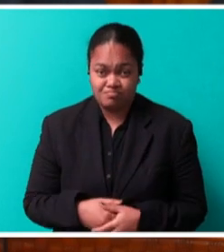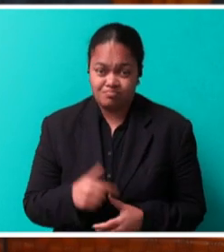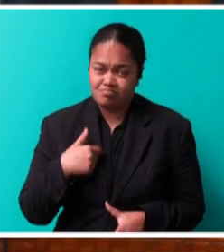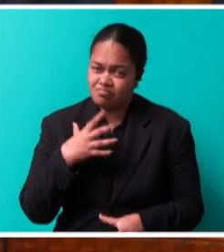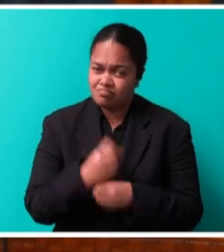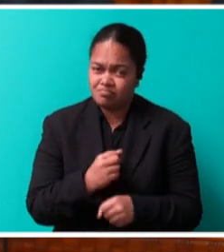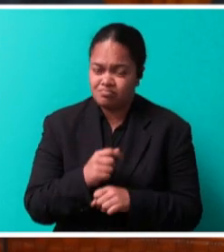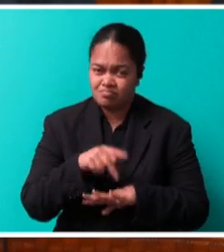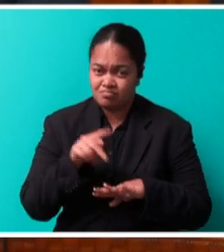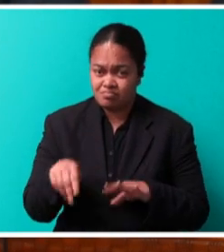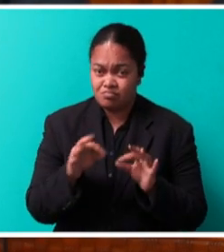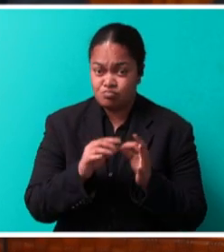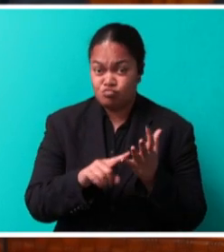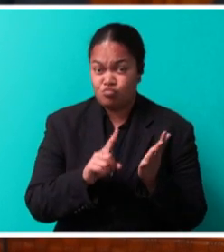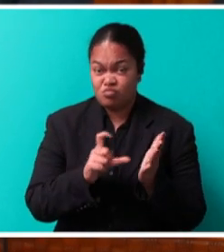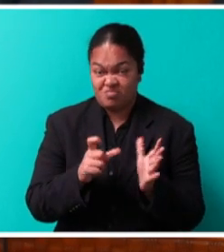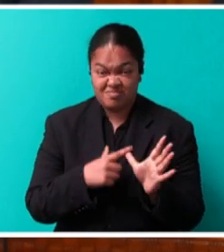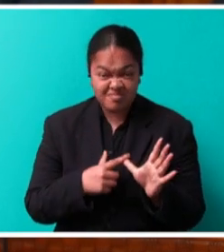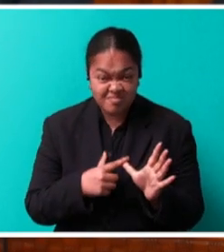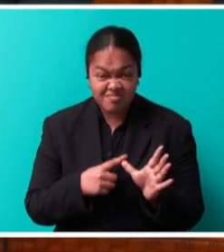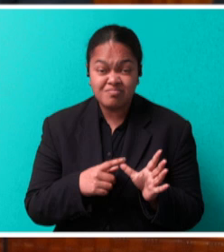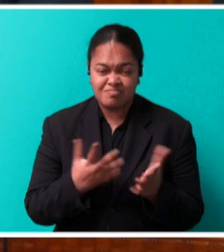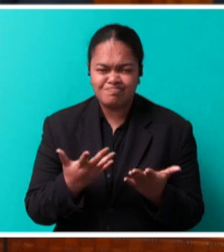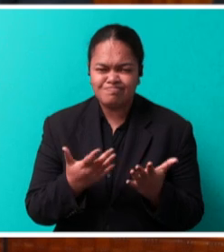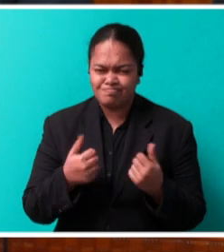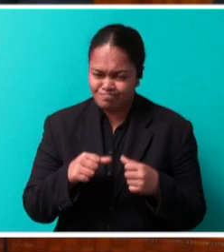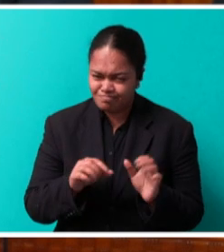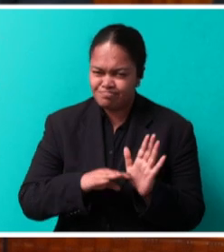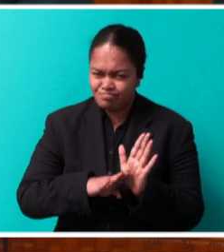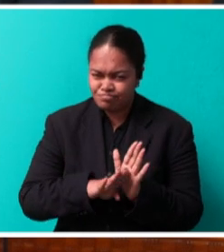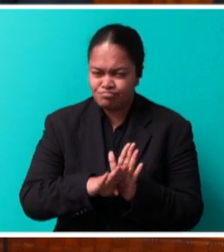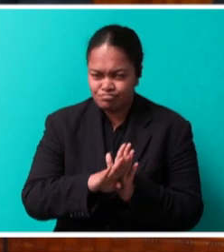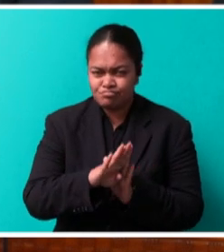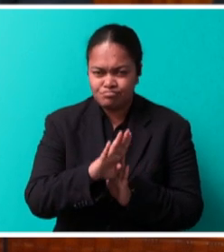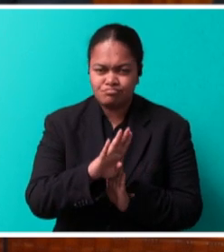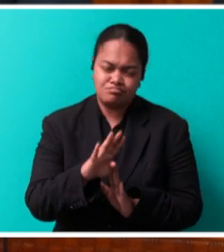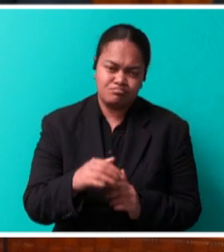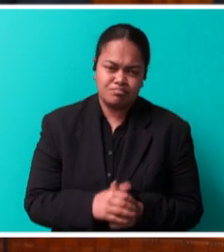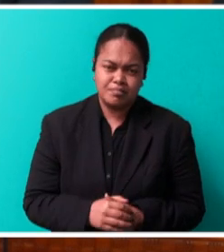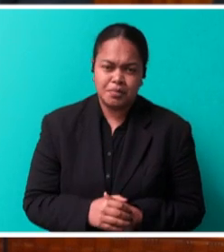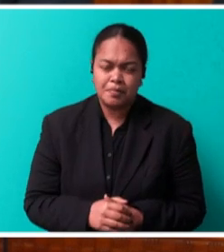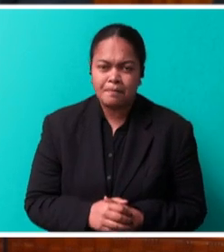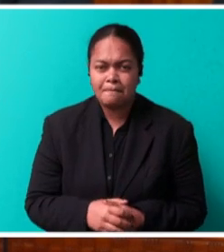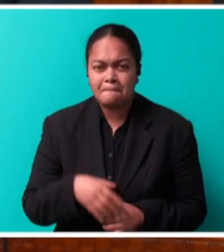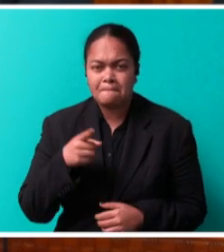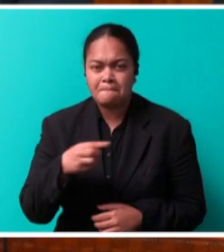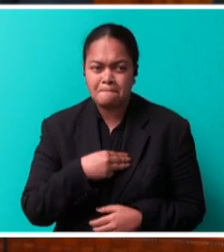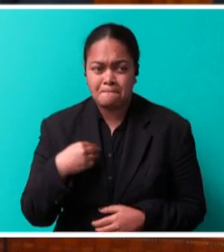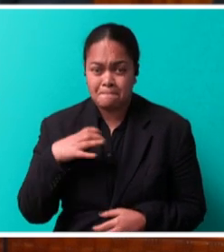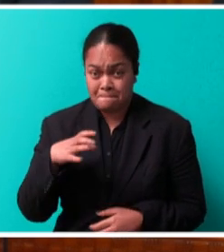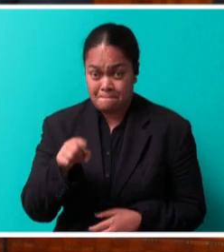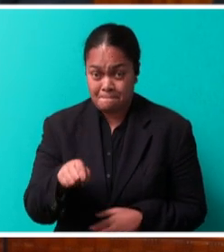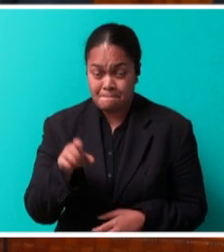Parliament that the Buca Village Hydro project is progressing under the ADB administered grant funded through